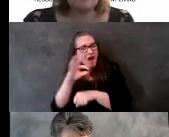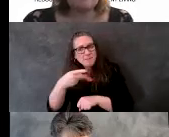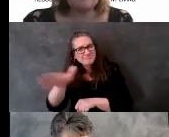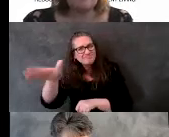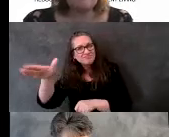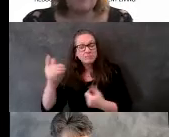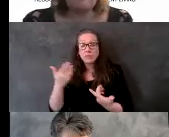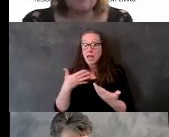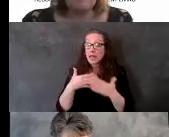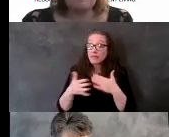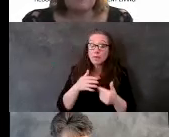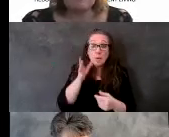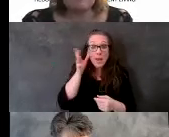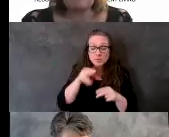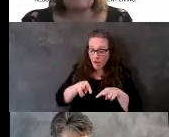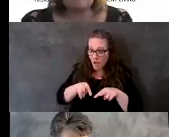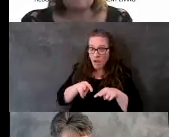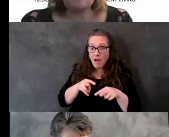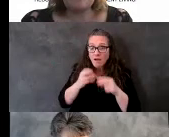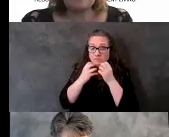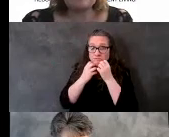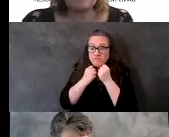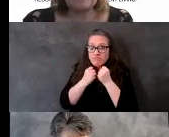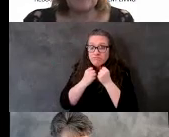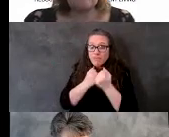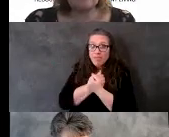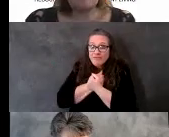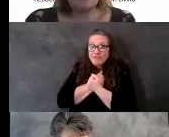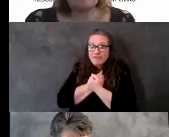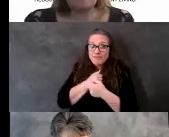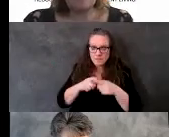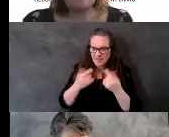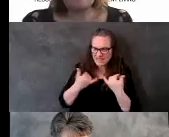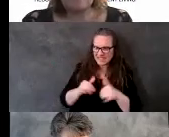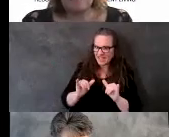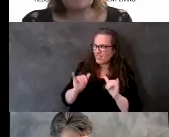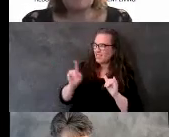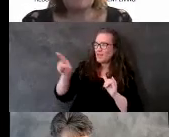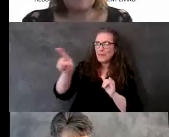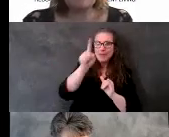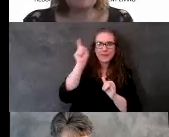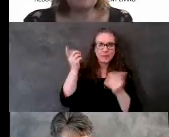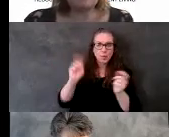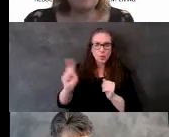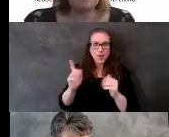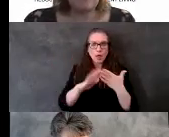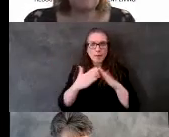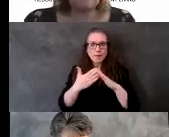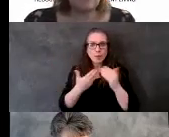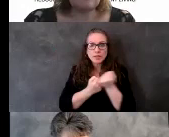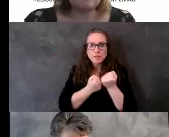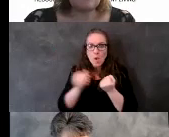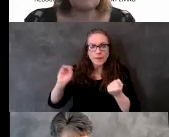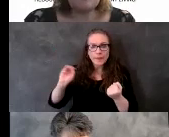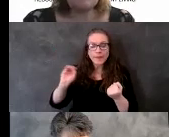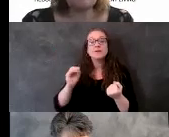their parents loved them, they did what they were told because they didn't have the community support. So today you might be able to have your